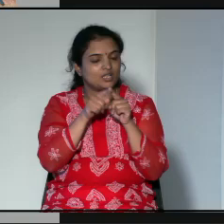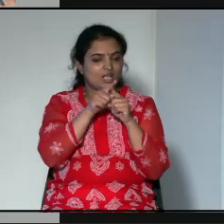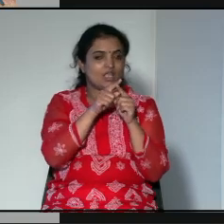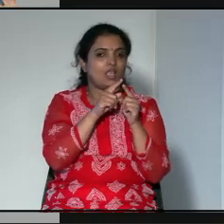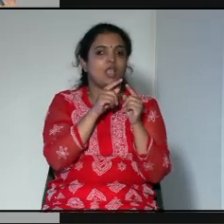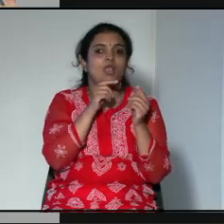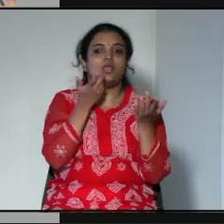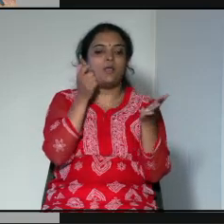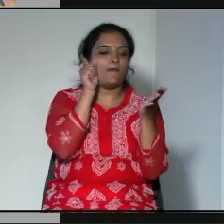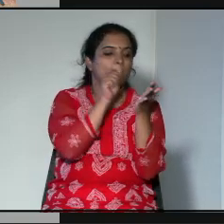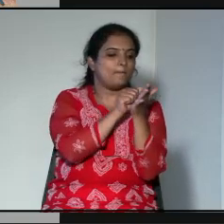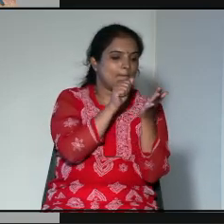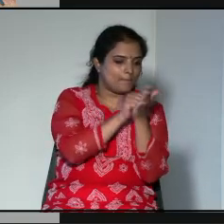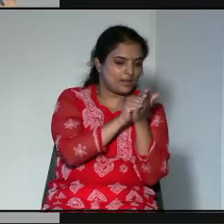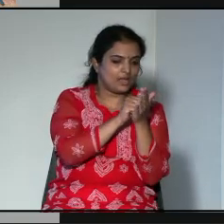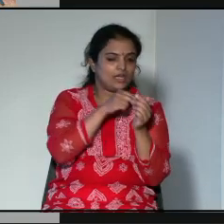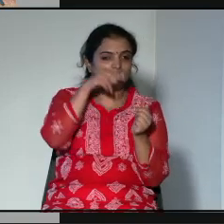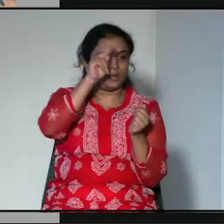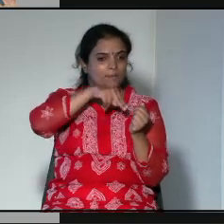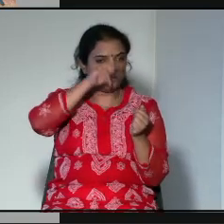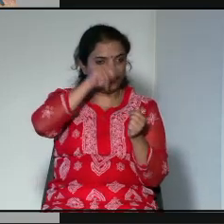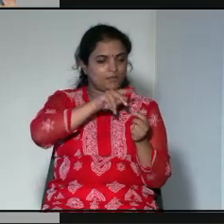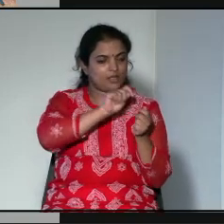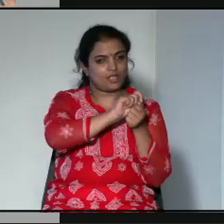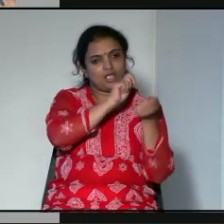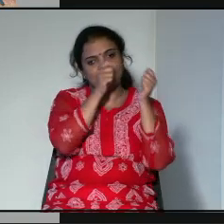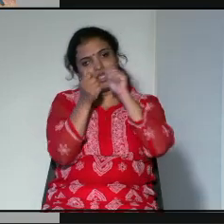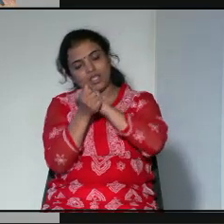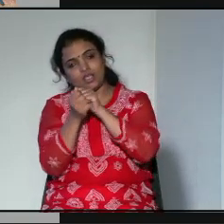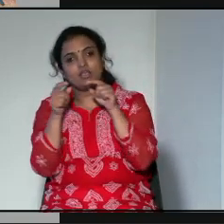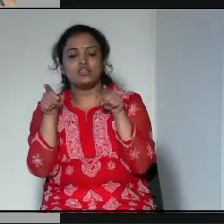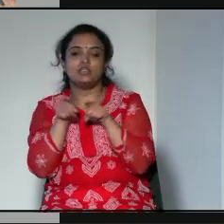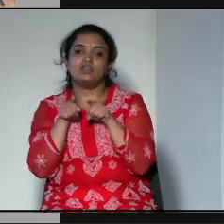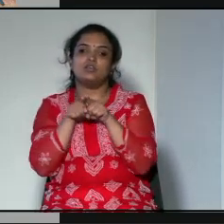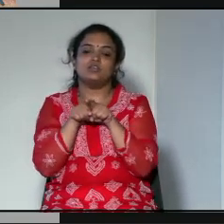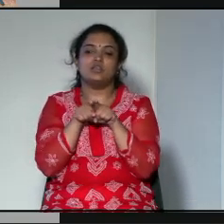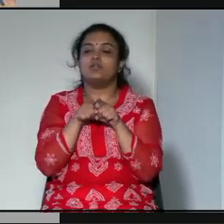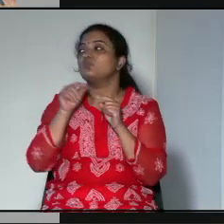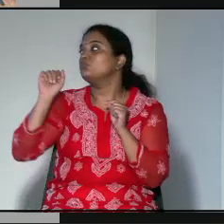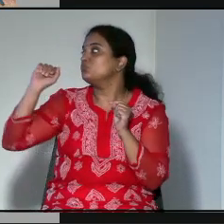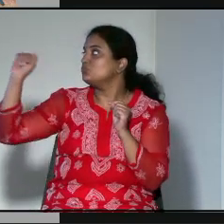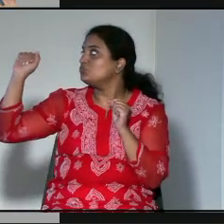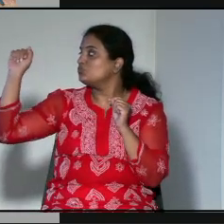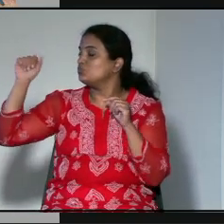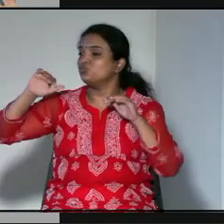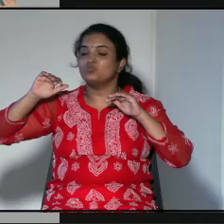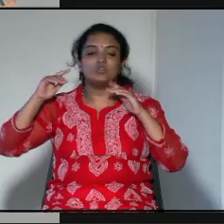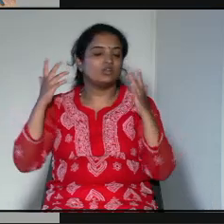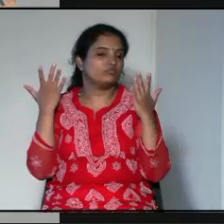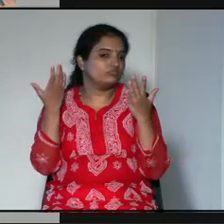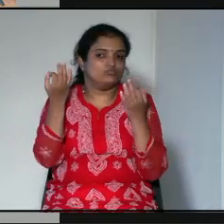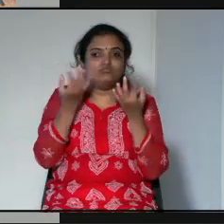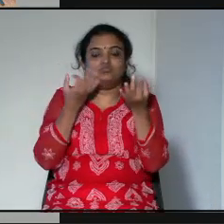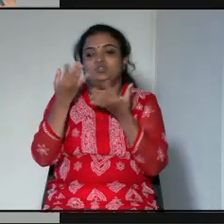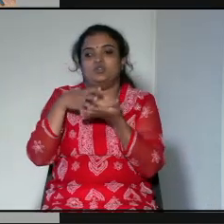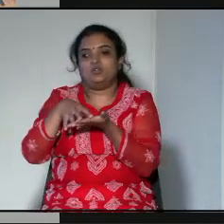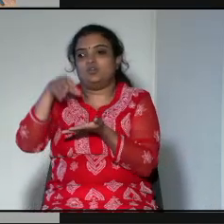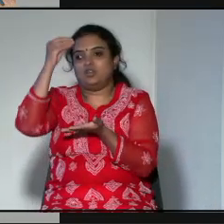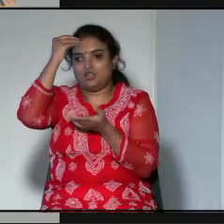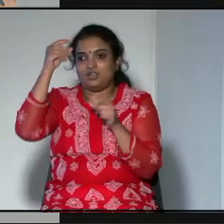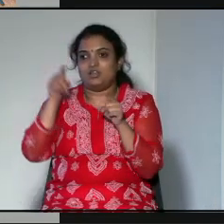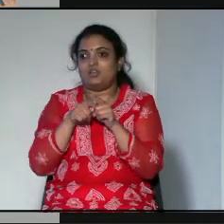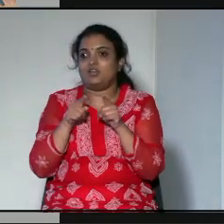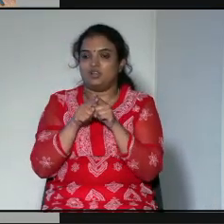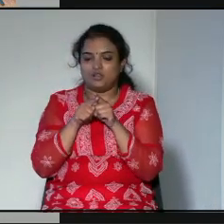She works under Toni Stadler, Heinrich Kirchner, and introduced to the Western